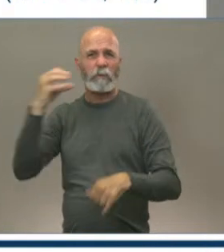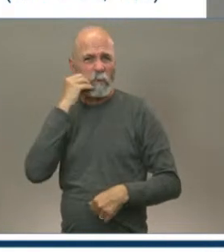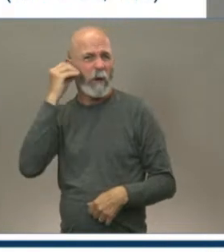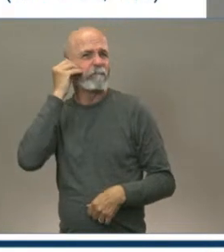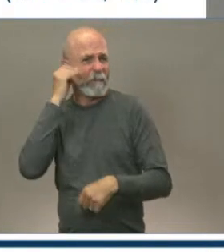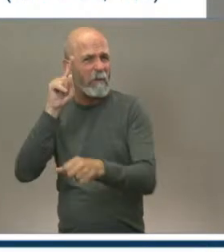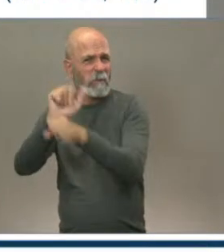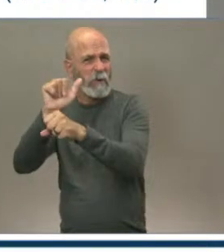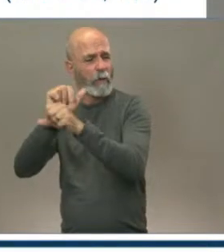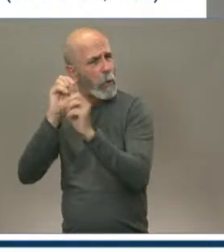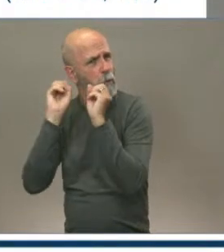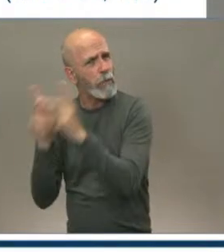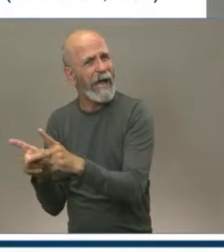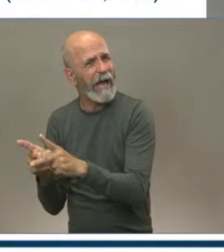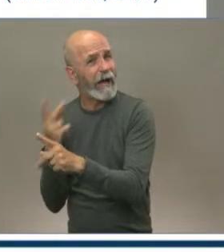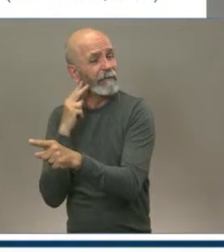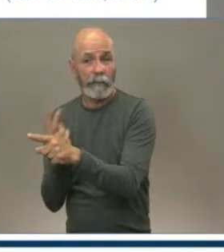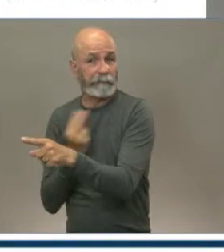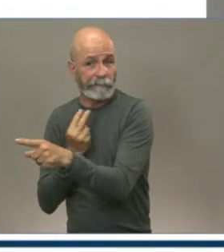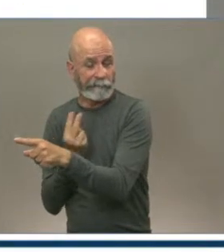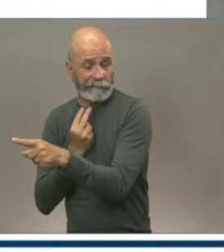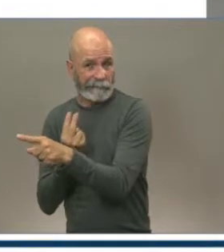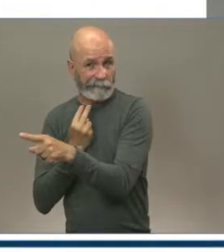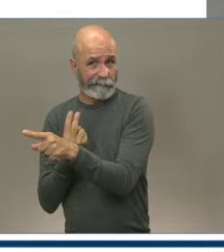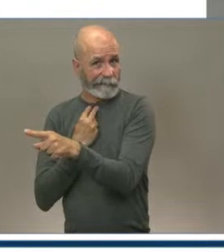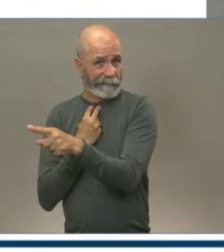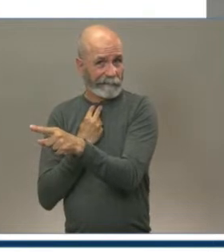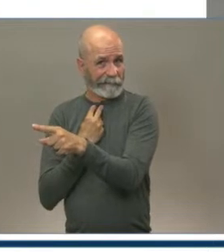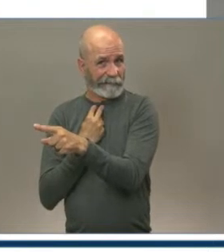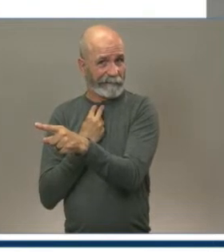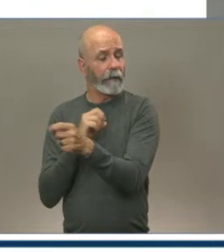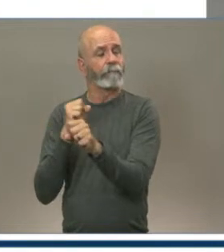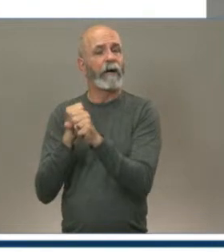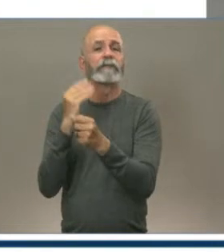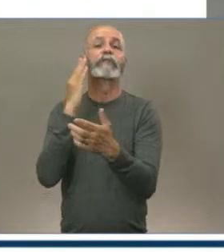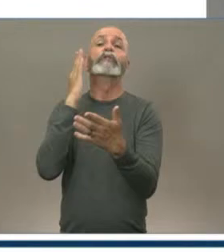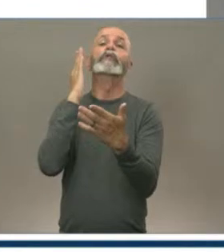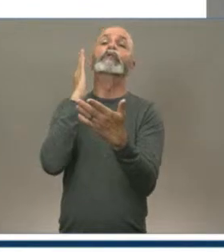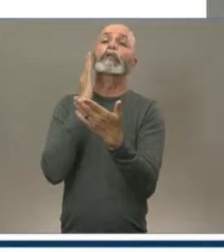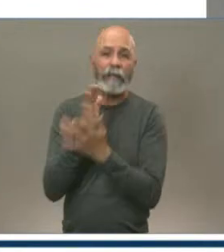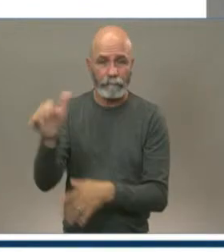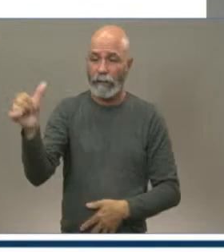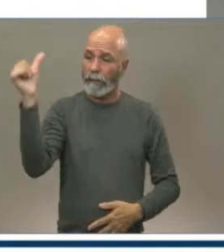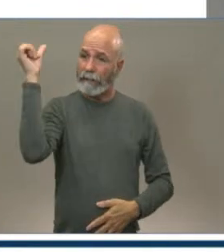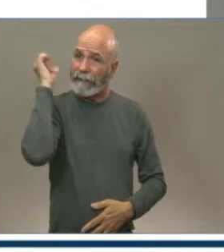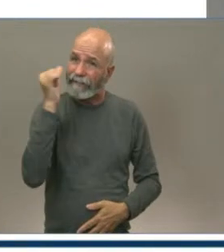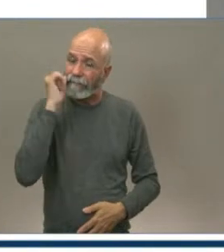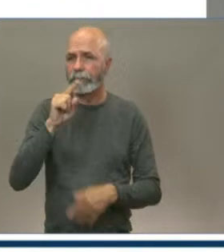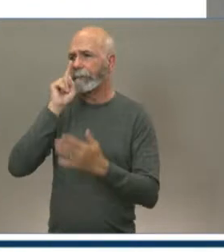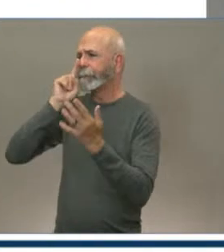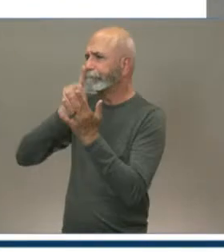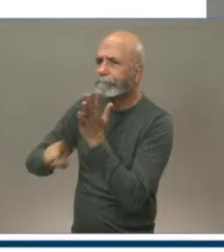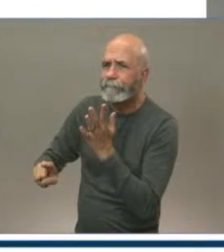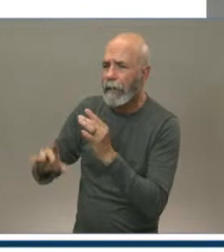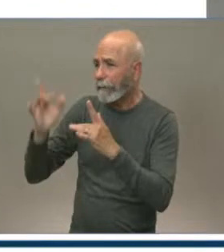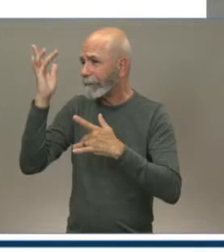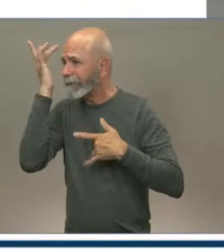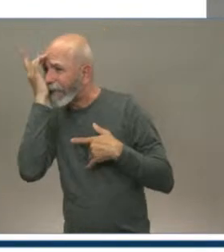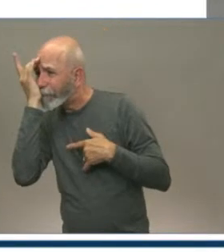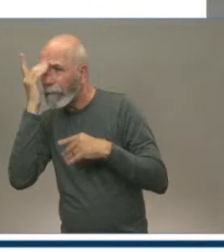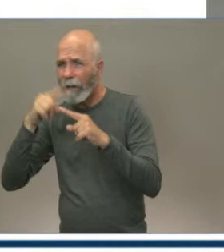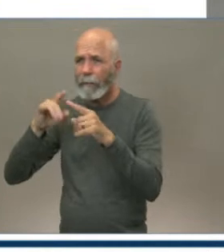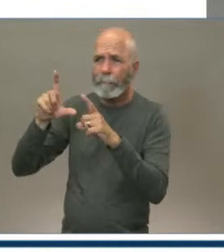can't, ensure public health protocols are followed, including daily symptom screening, strengthening mask requirements,